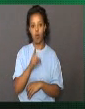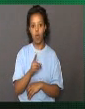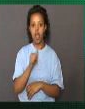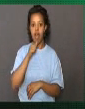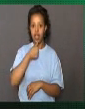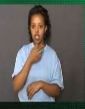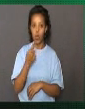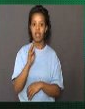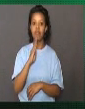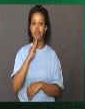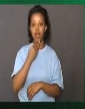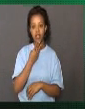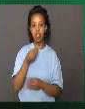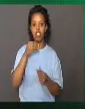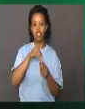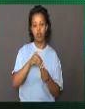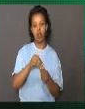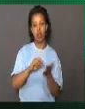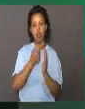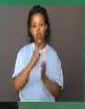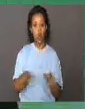to the tank as necessary.